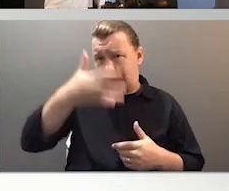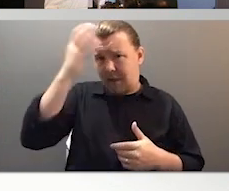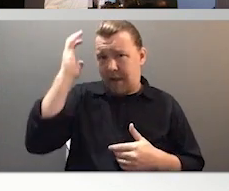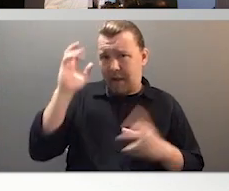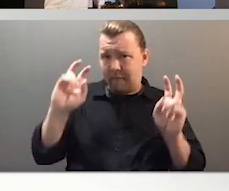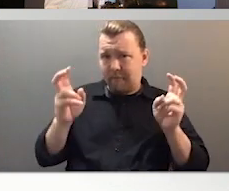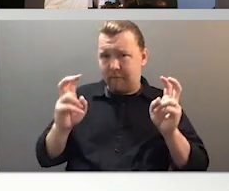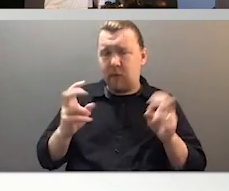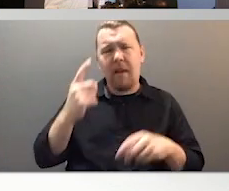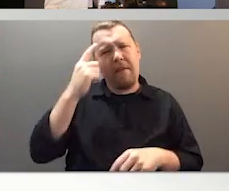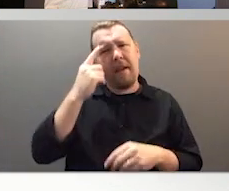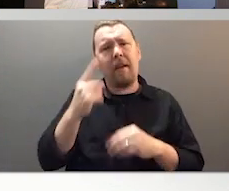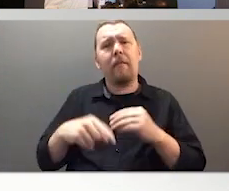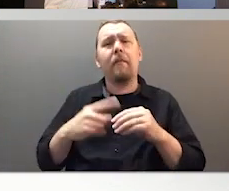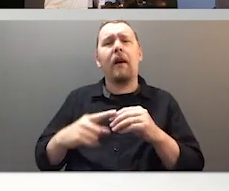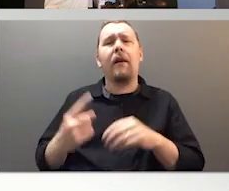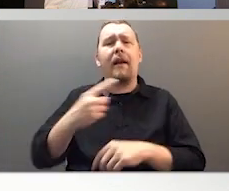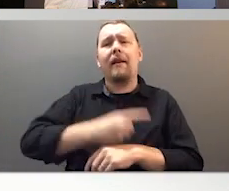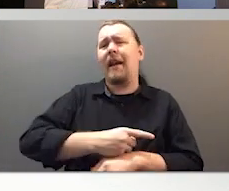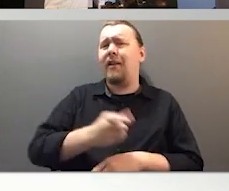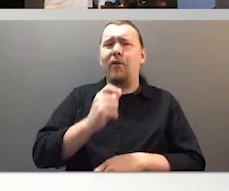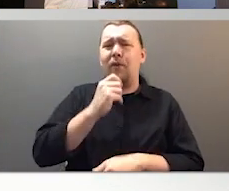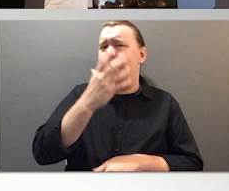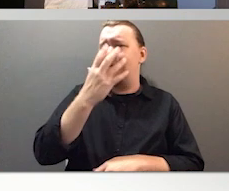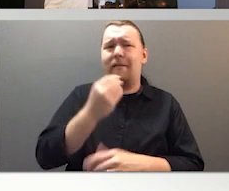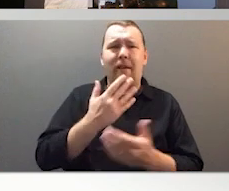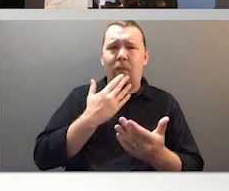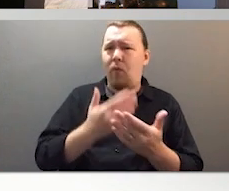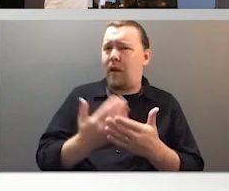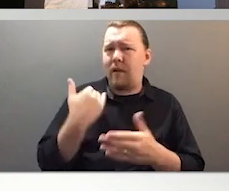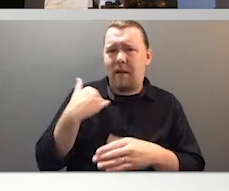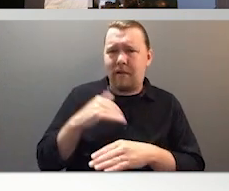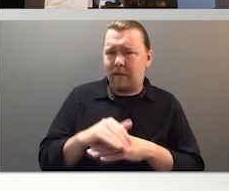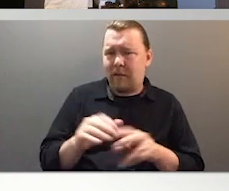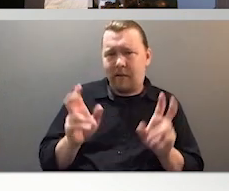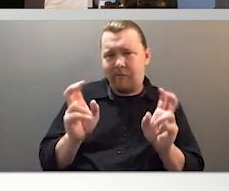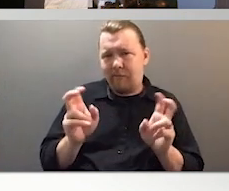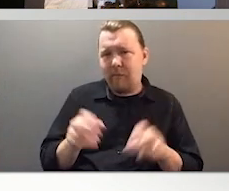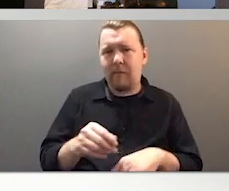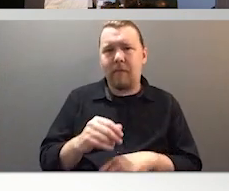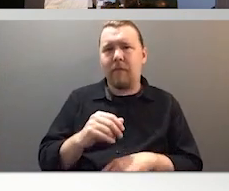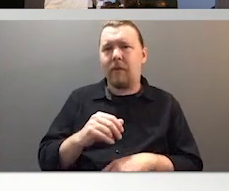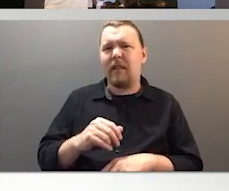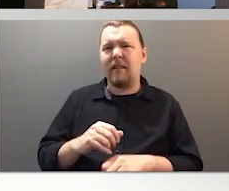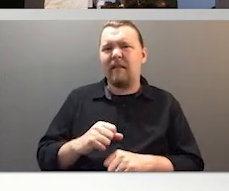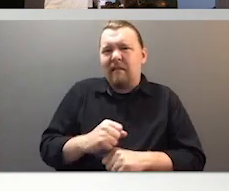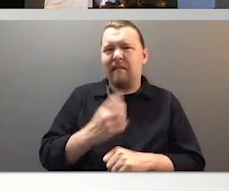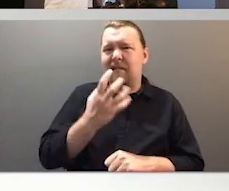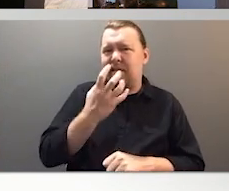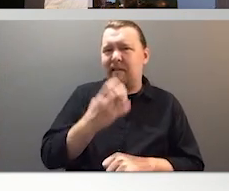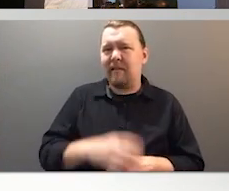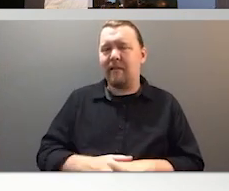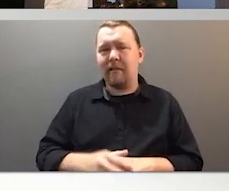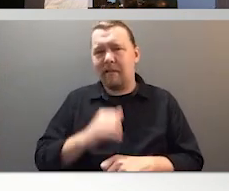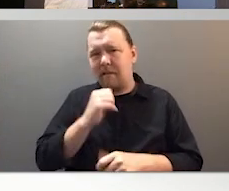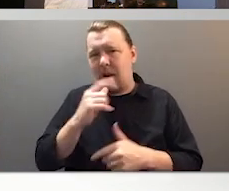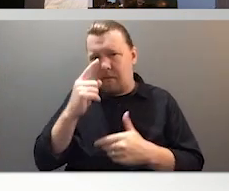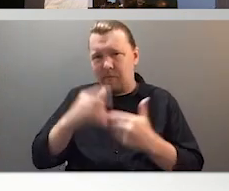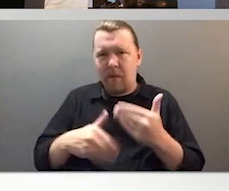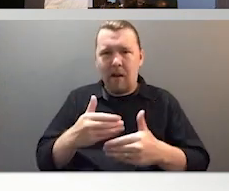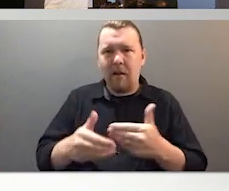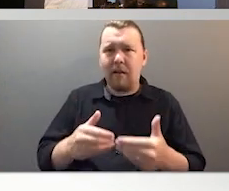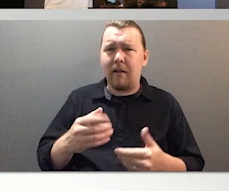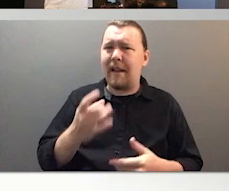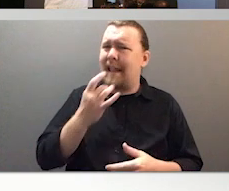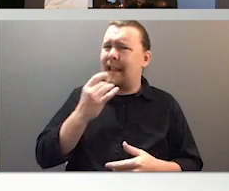didn't sleep so well. You're kind of edgy, right? You're not processing things the way you're supposed to. Lights seem brighter